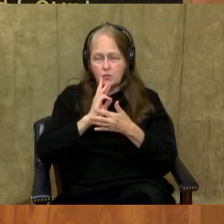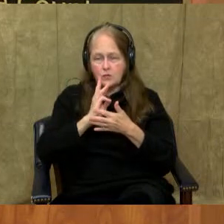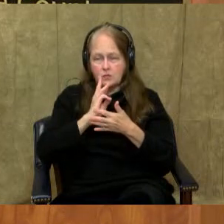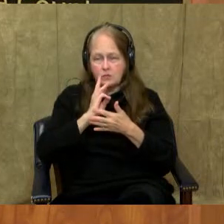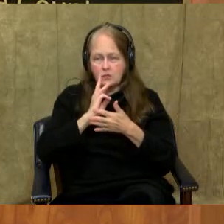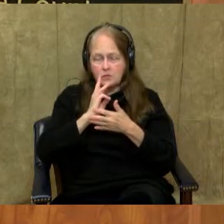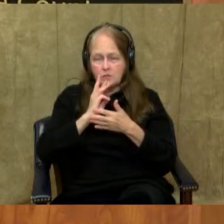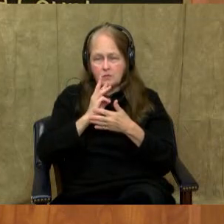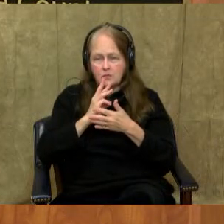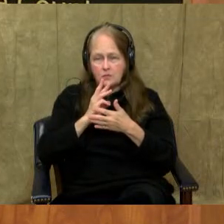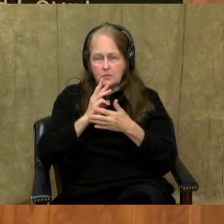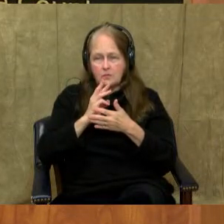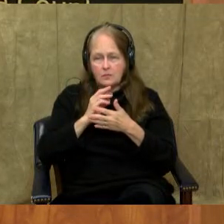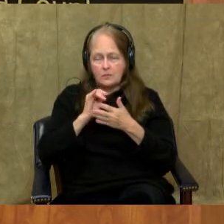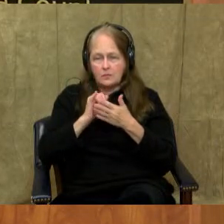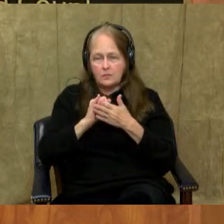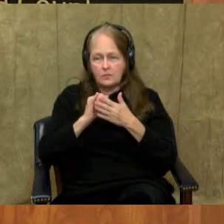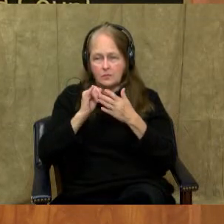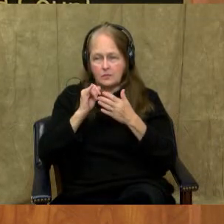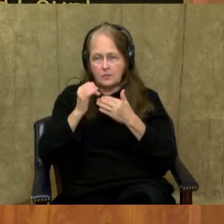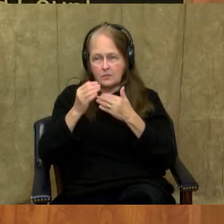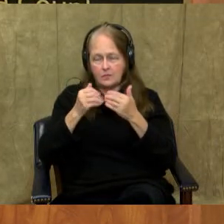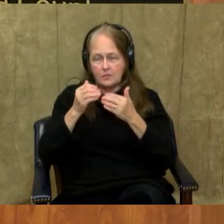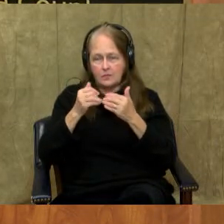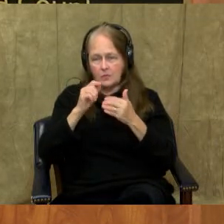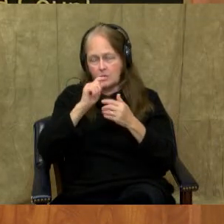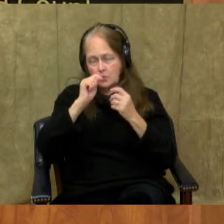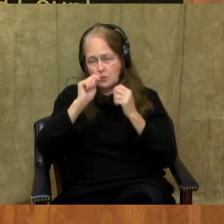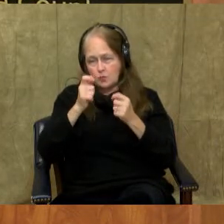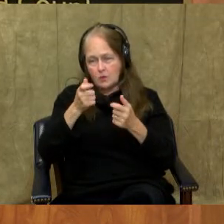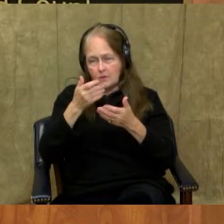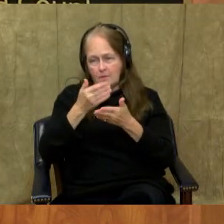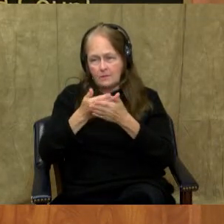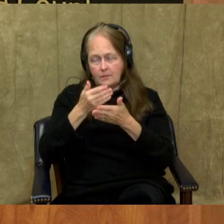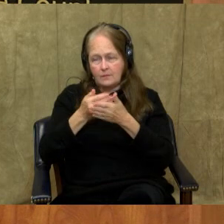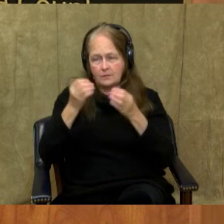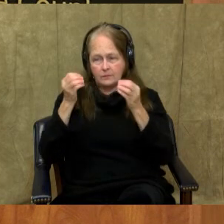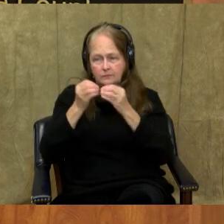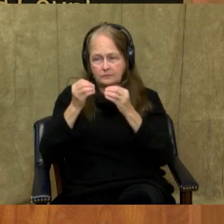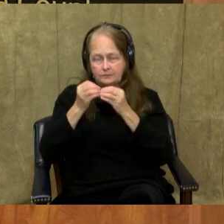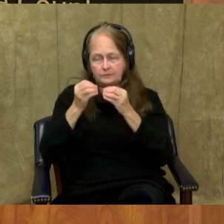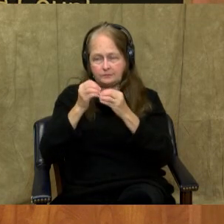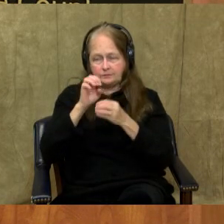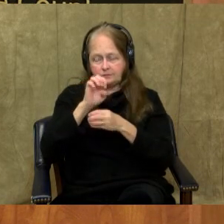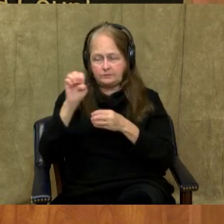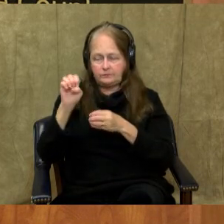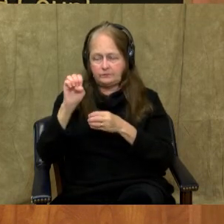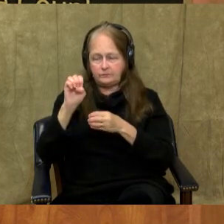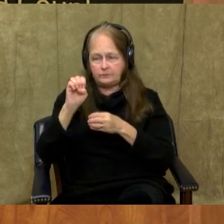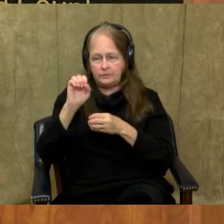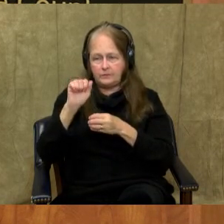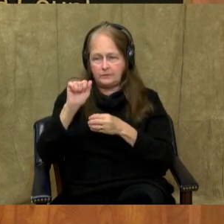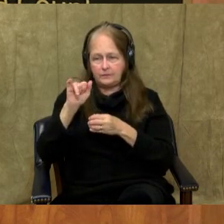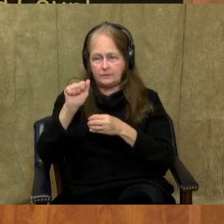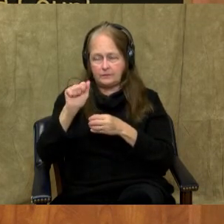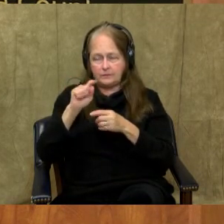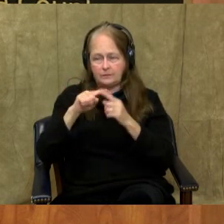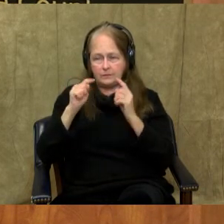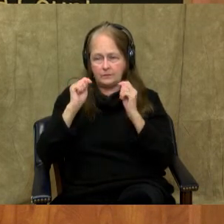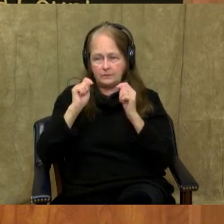about a bit ago. So let's do some East Asia quick facts. I wish we could do more on East Asia because it's a fascinating